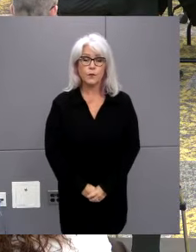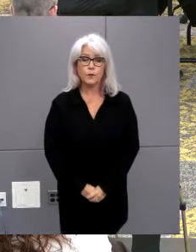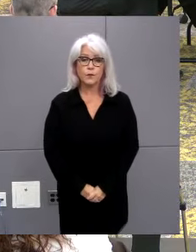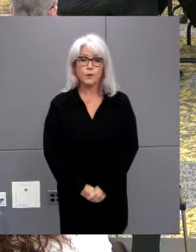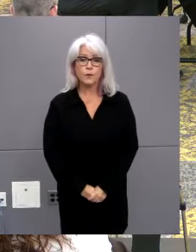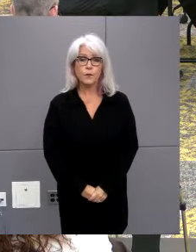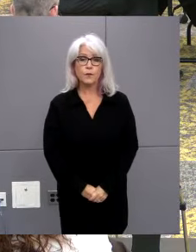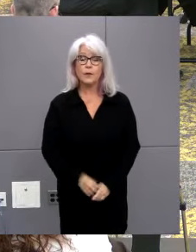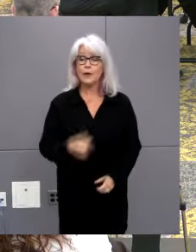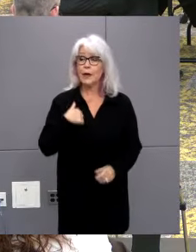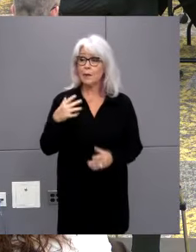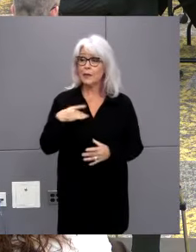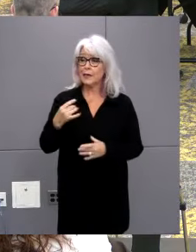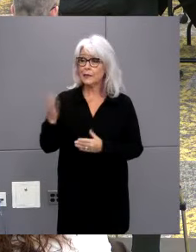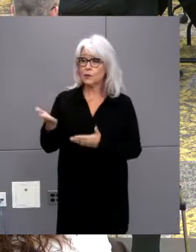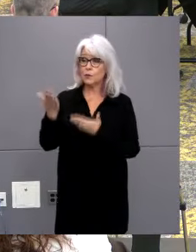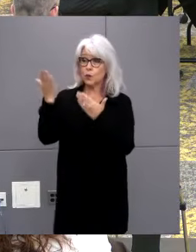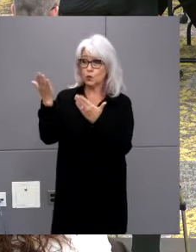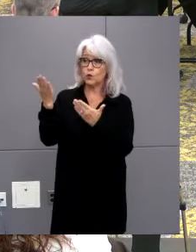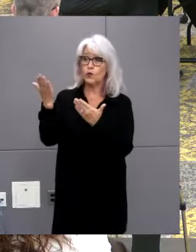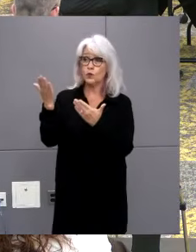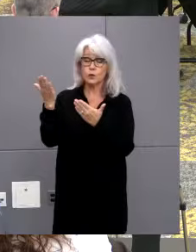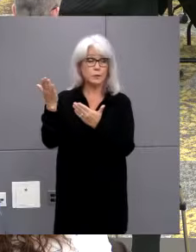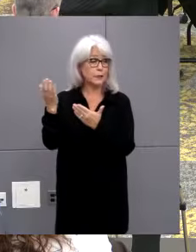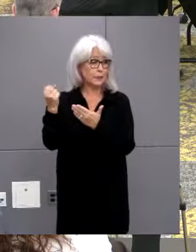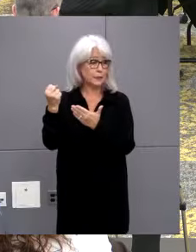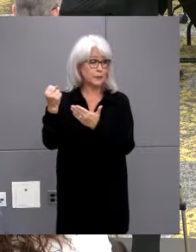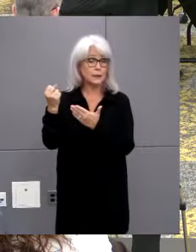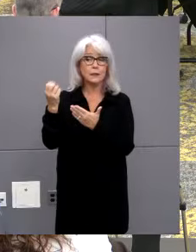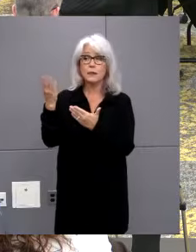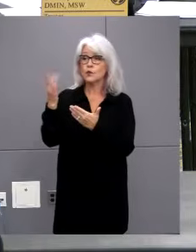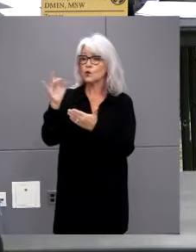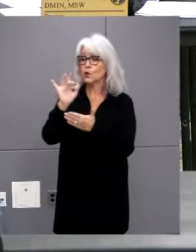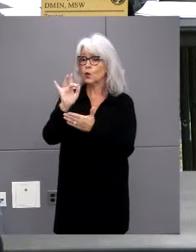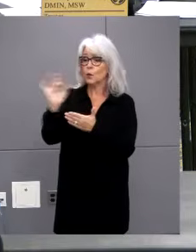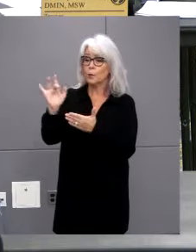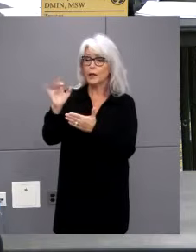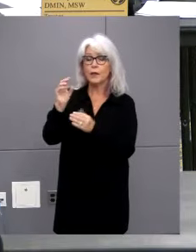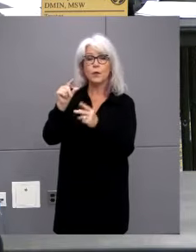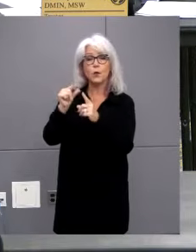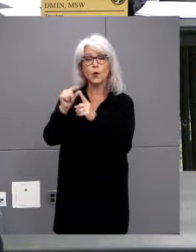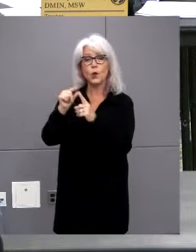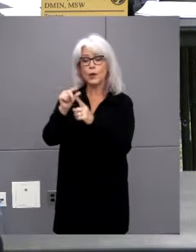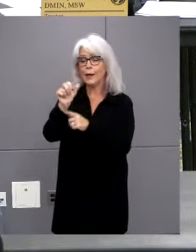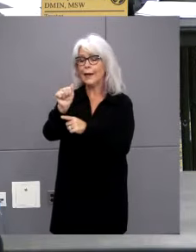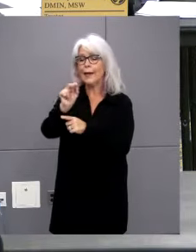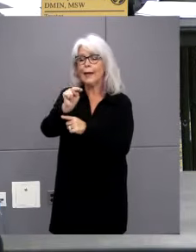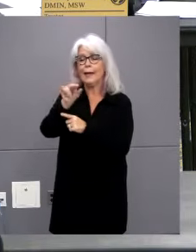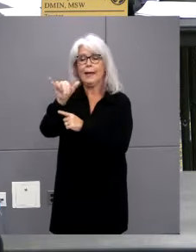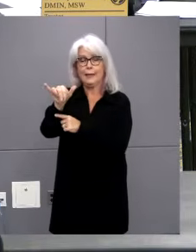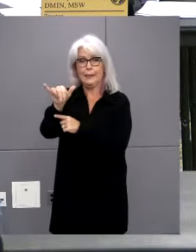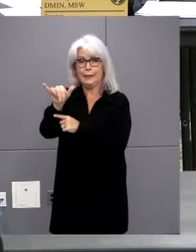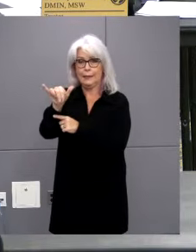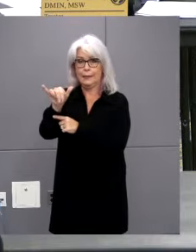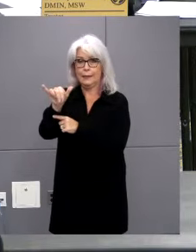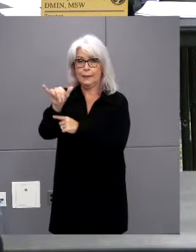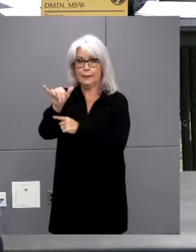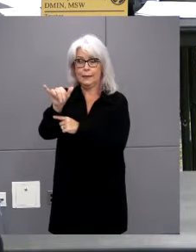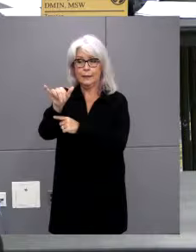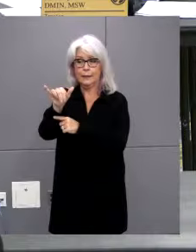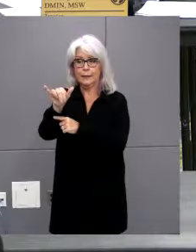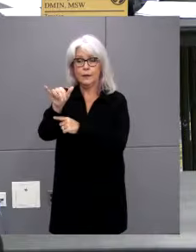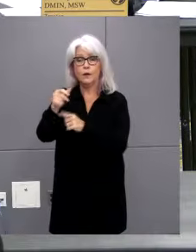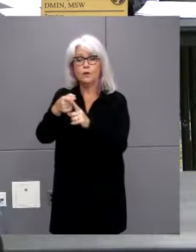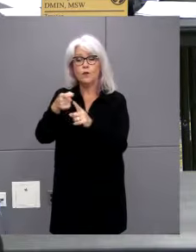I would like to make a motion, Chair Swanson, Yes. to omit the word any from number